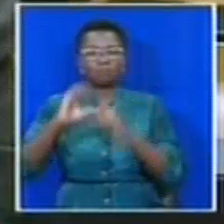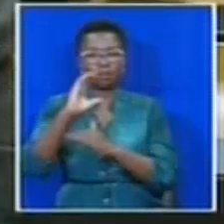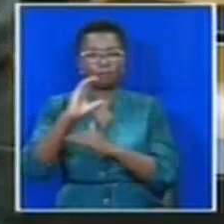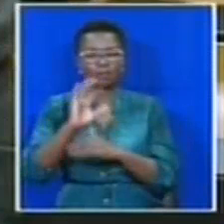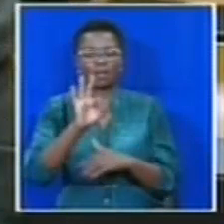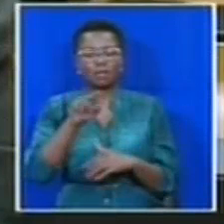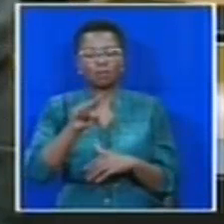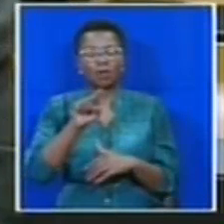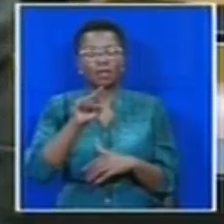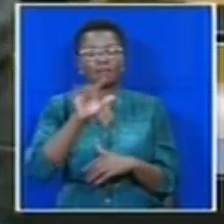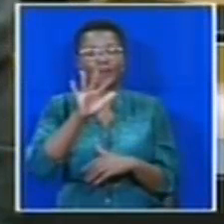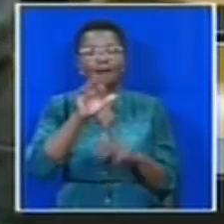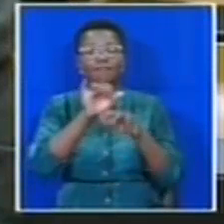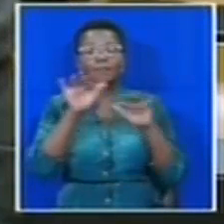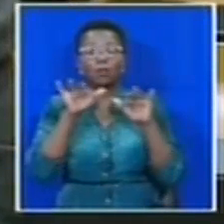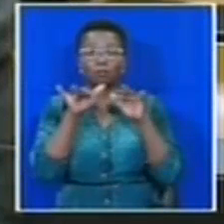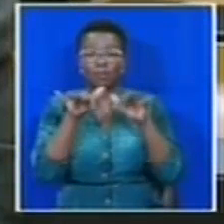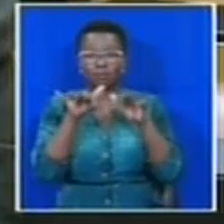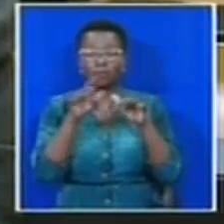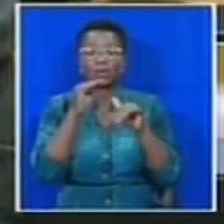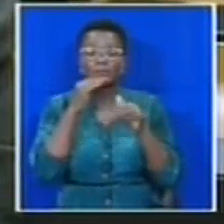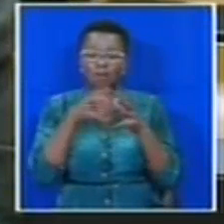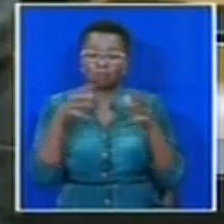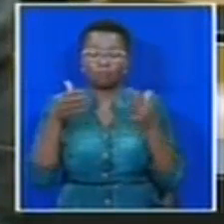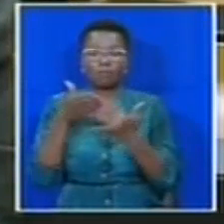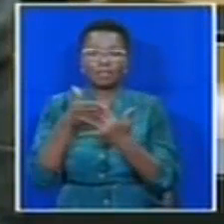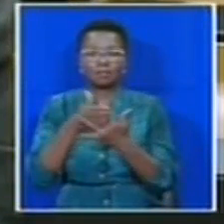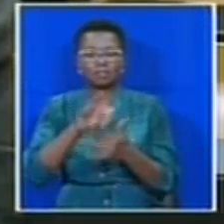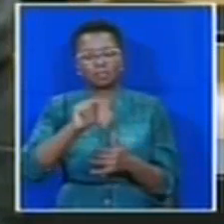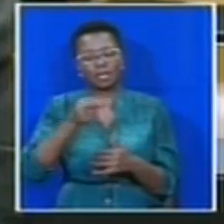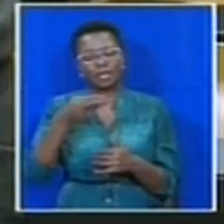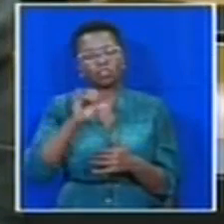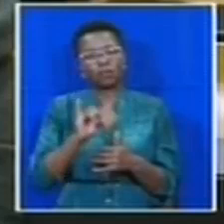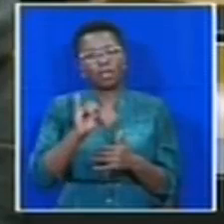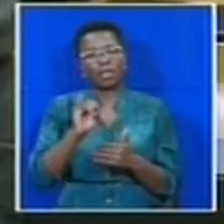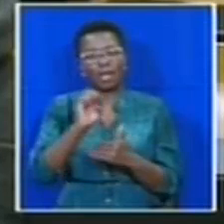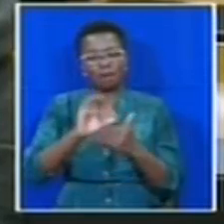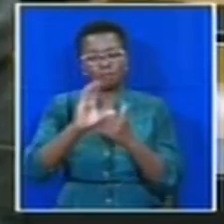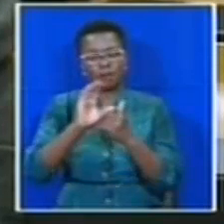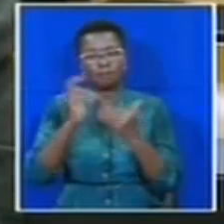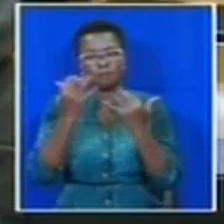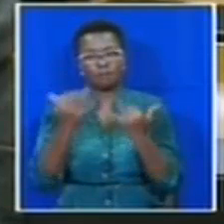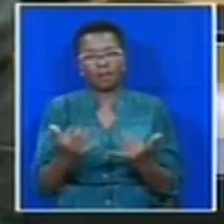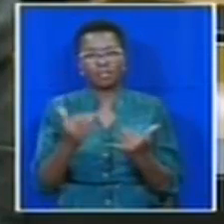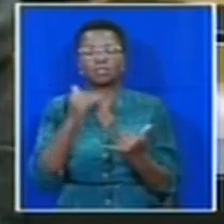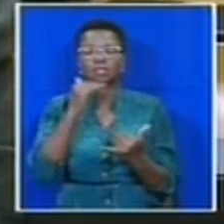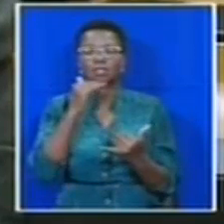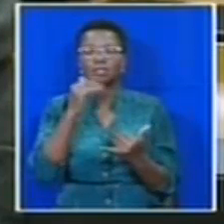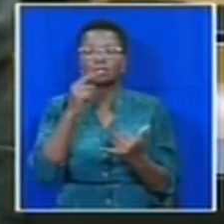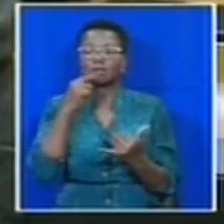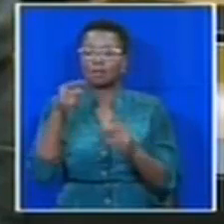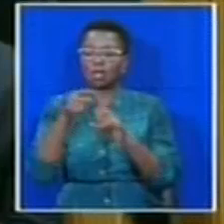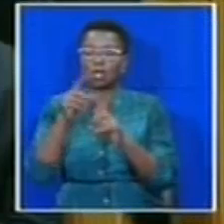3.5 million people, increases in the National Health Insurance Conditional Grant to continue the contracting of general